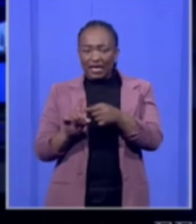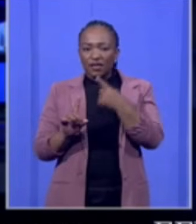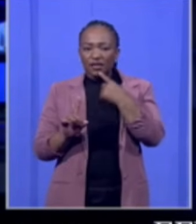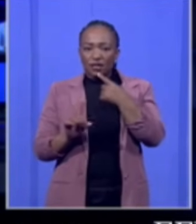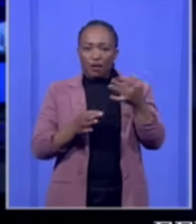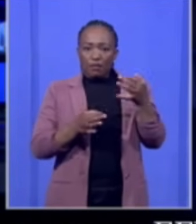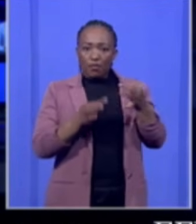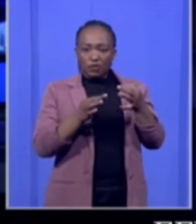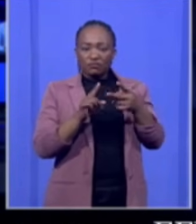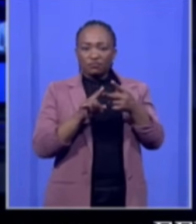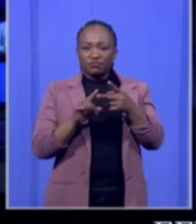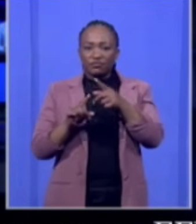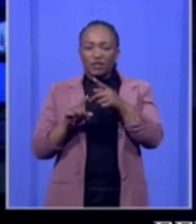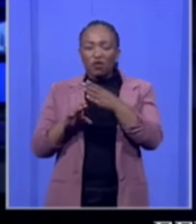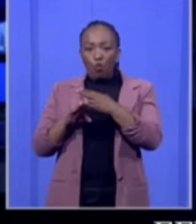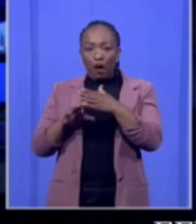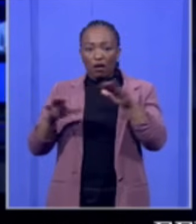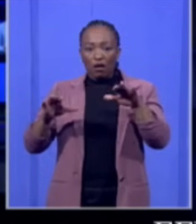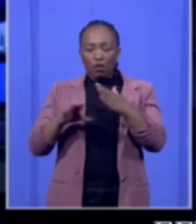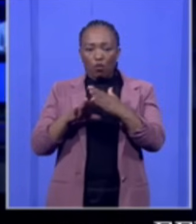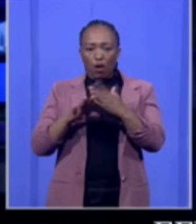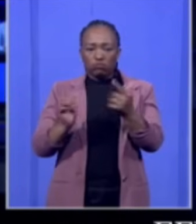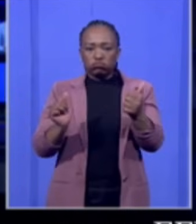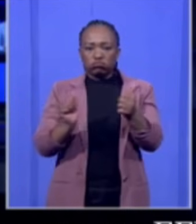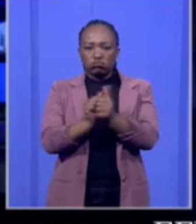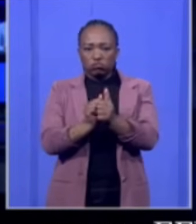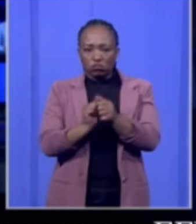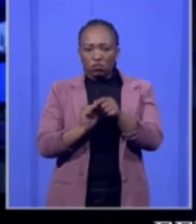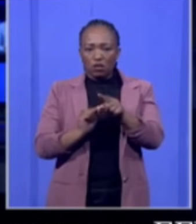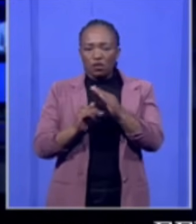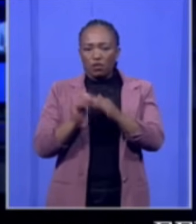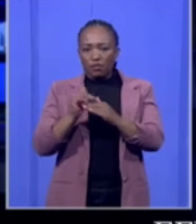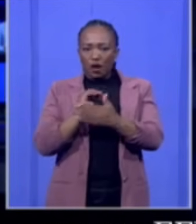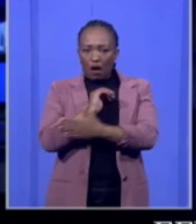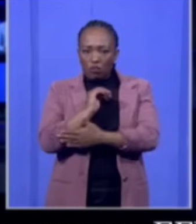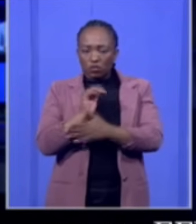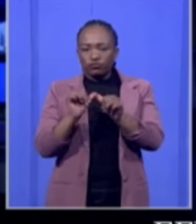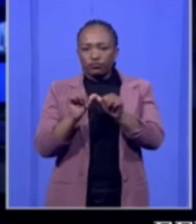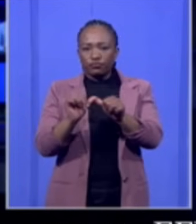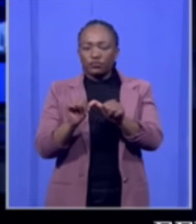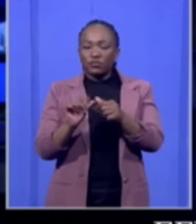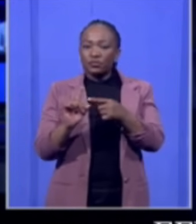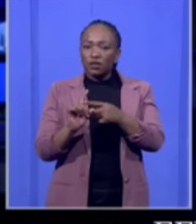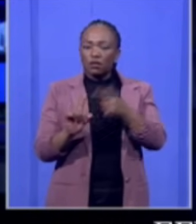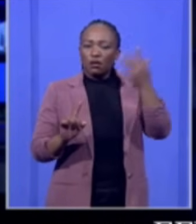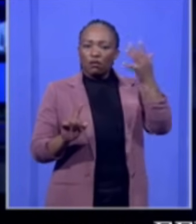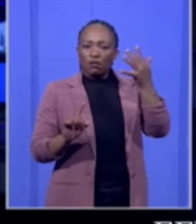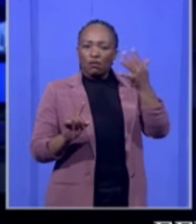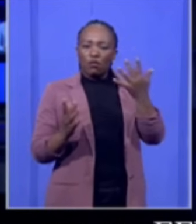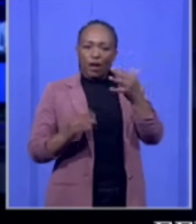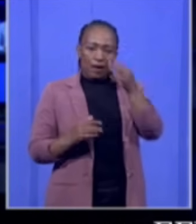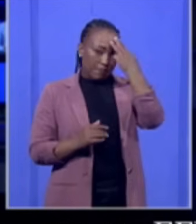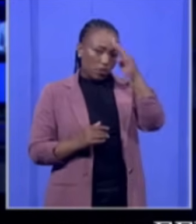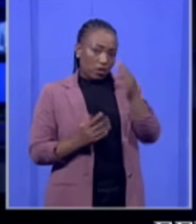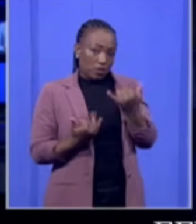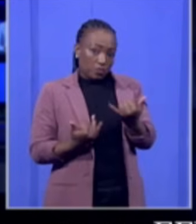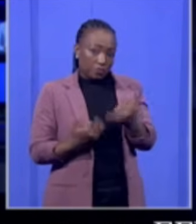ba setjhaba ba sebetse ha mmoho ho aha naha e nang le bokgoni le ntshetso pele. Mashatile o buile sena a le Pretoria ka